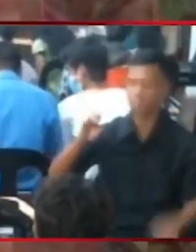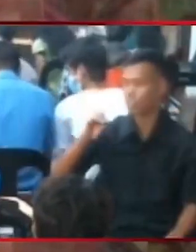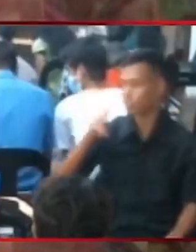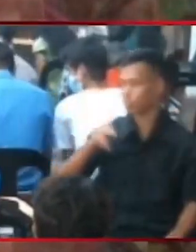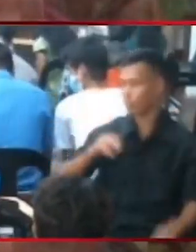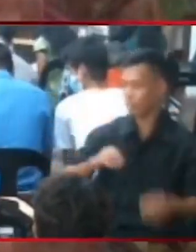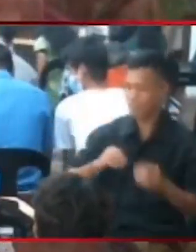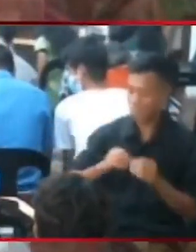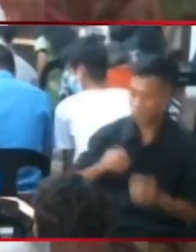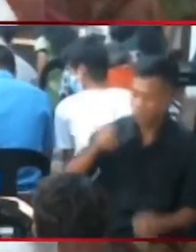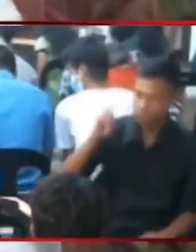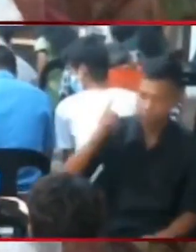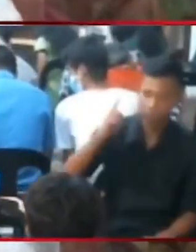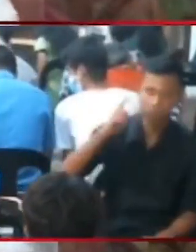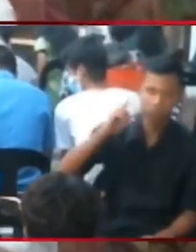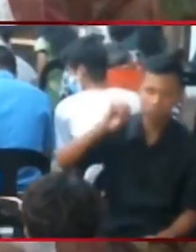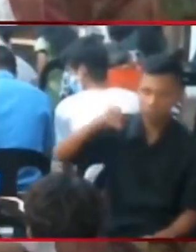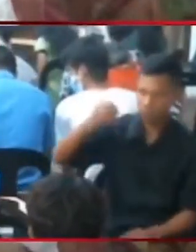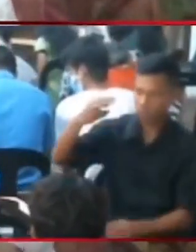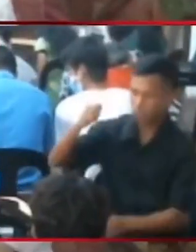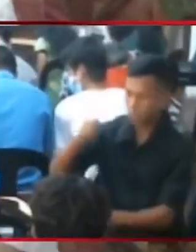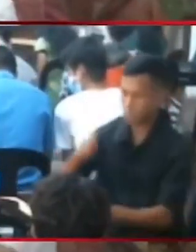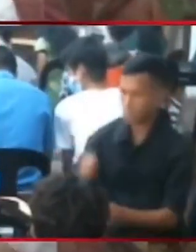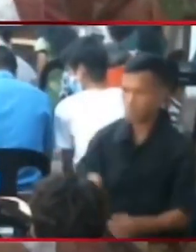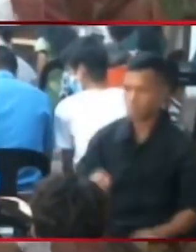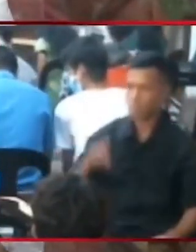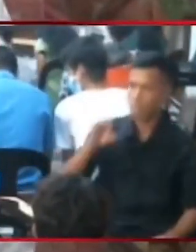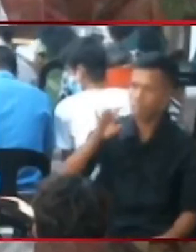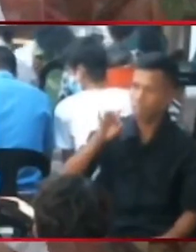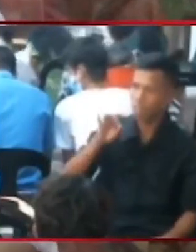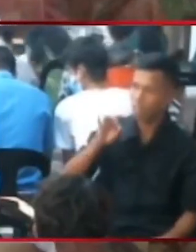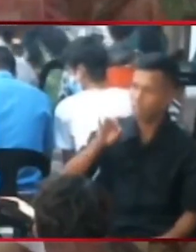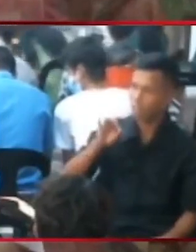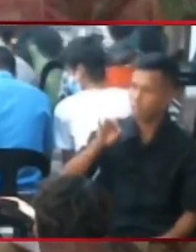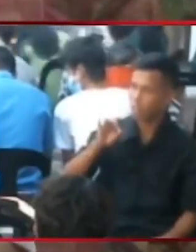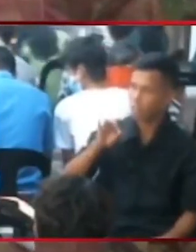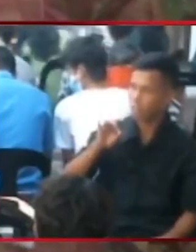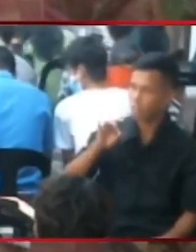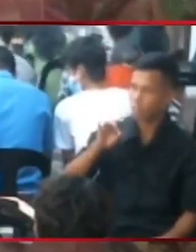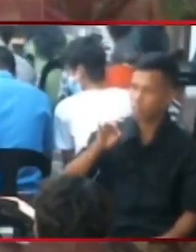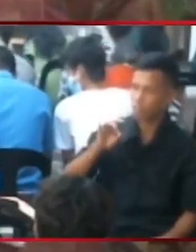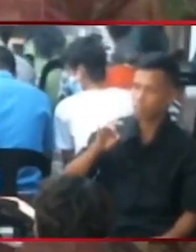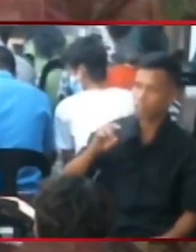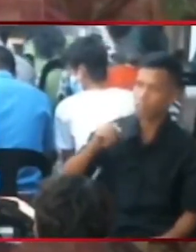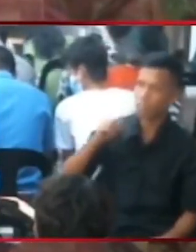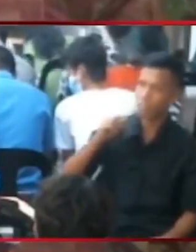1 John chapter 8 and verse 9.